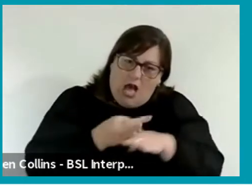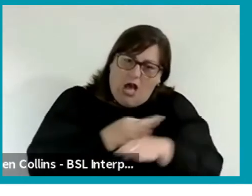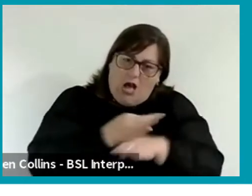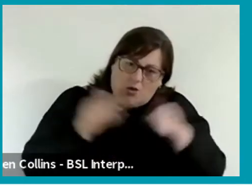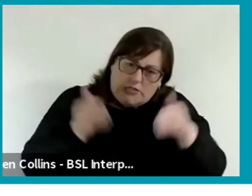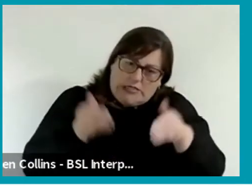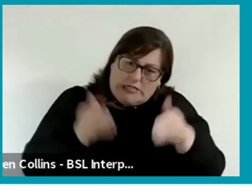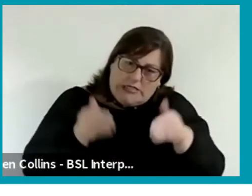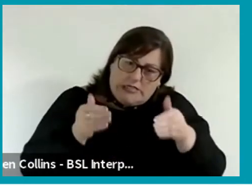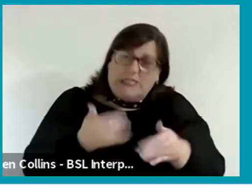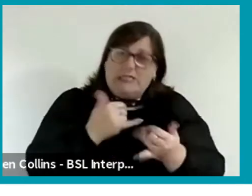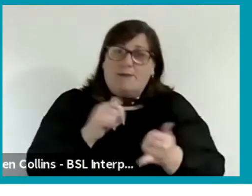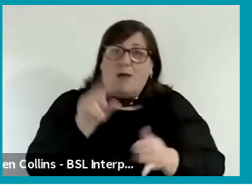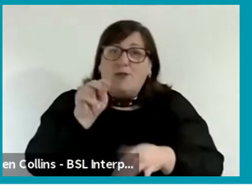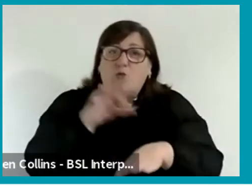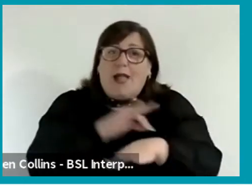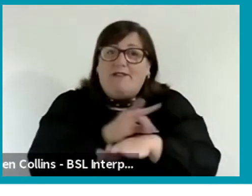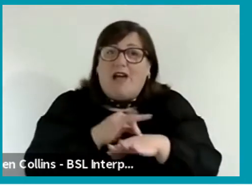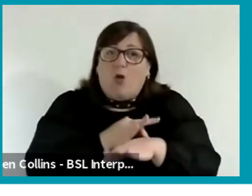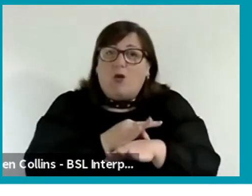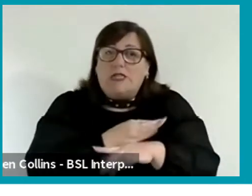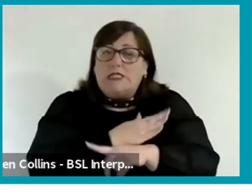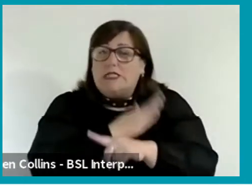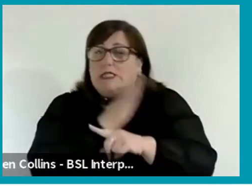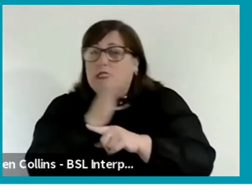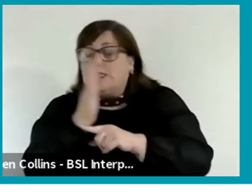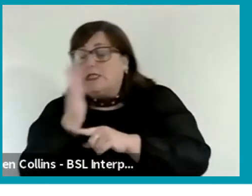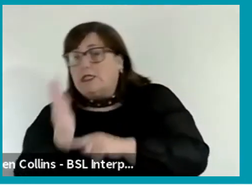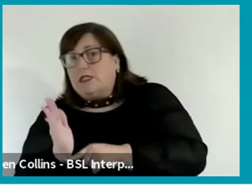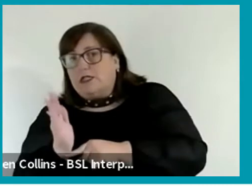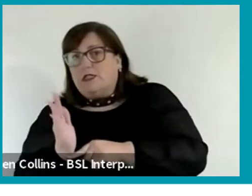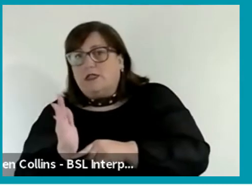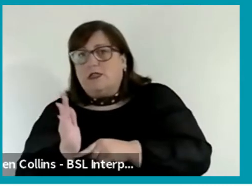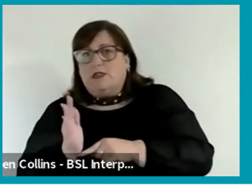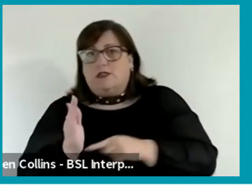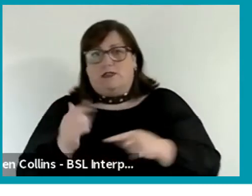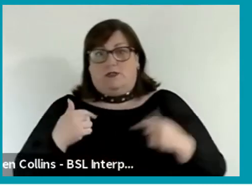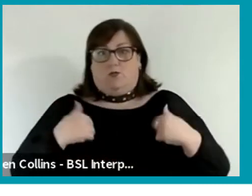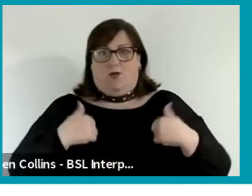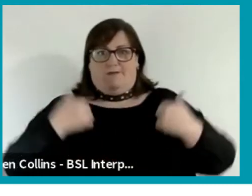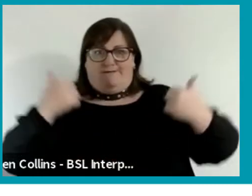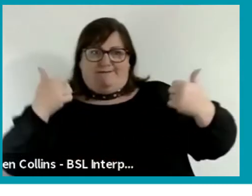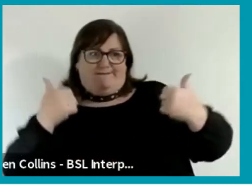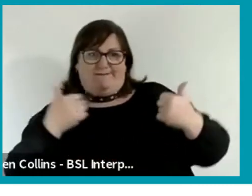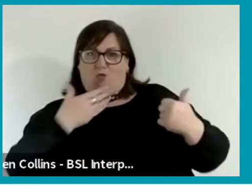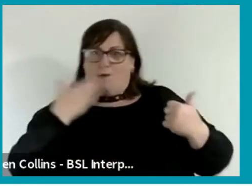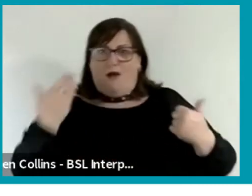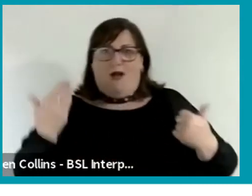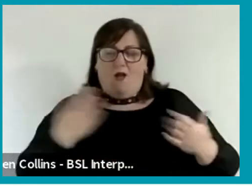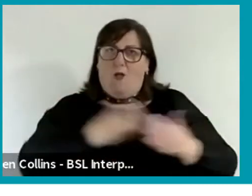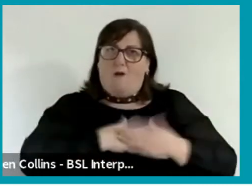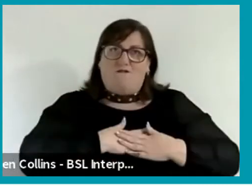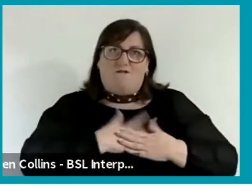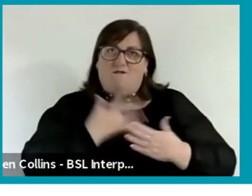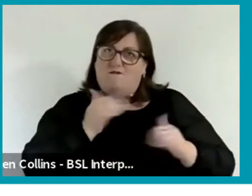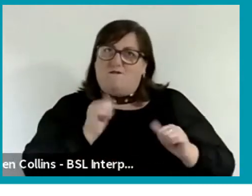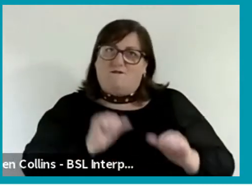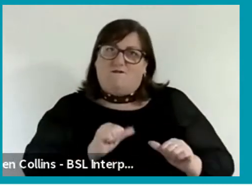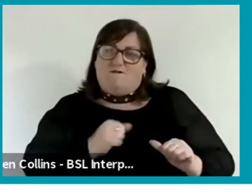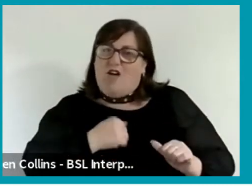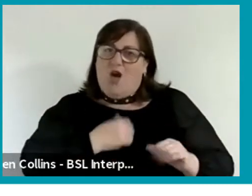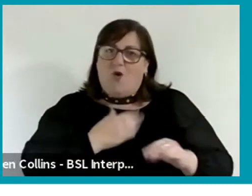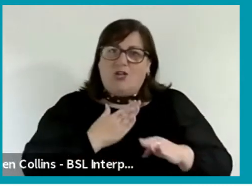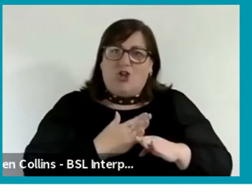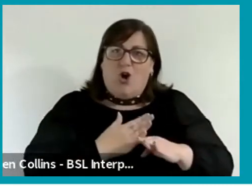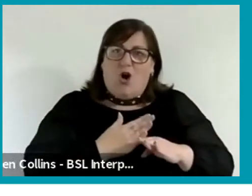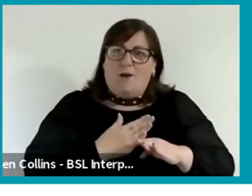it's 12 hours of focusing the market. None of us mind, because we love it. I mean, that's the difference, right? So you speak about this job to